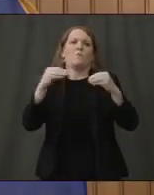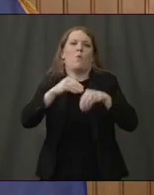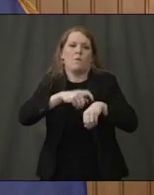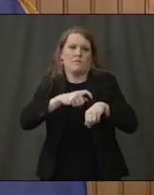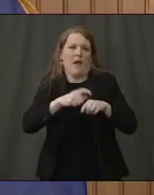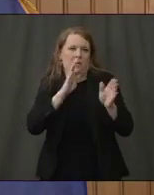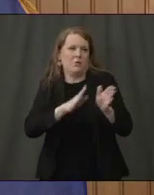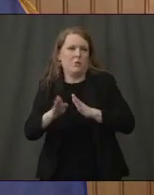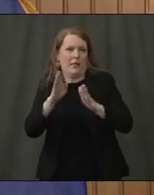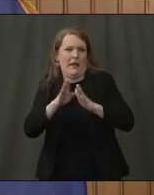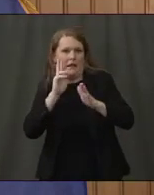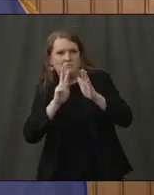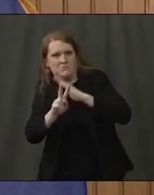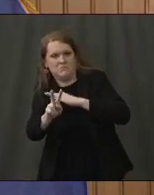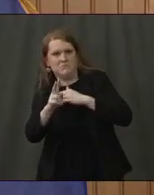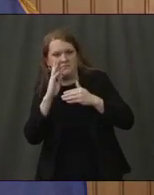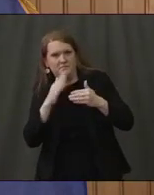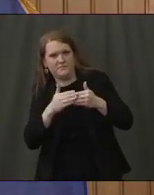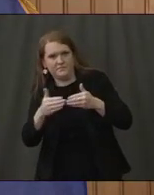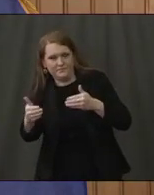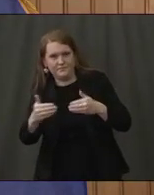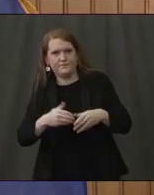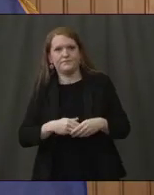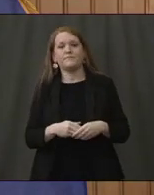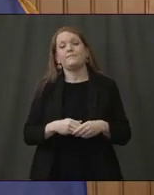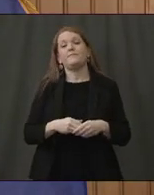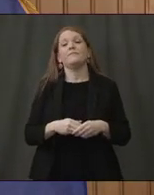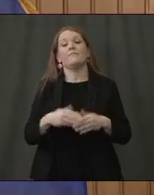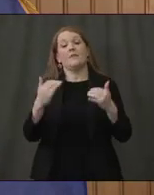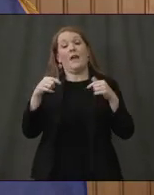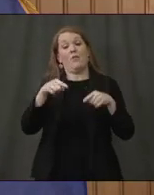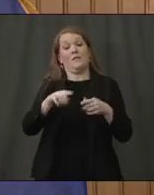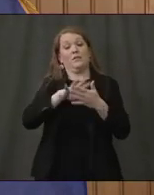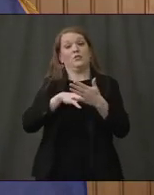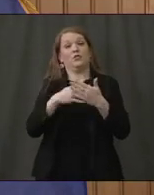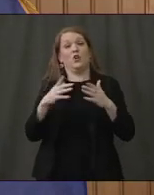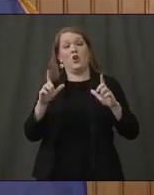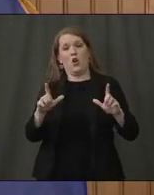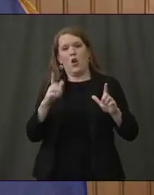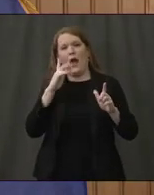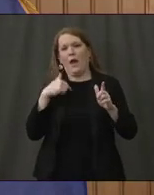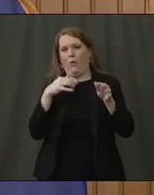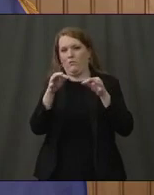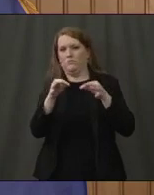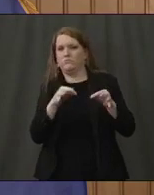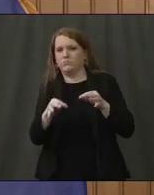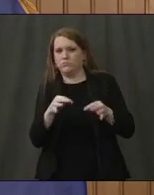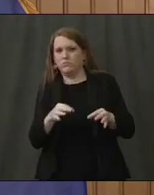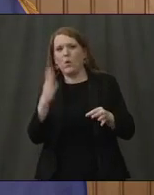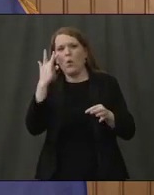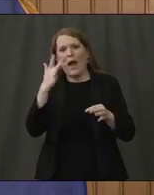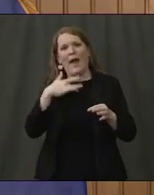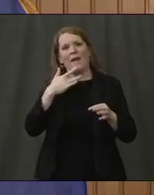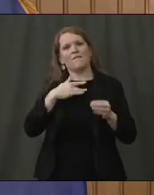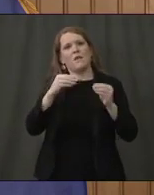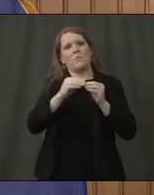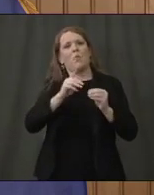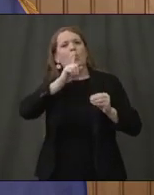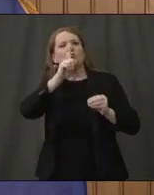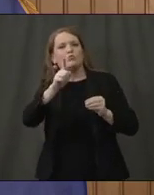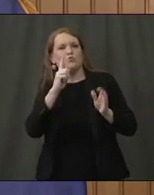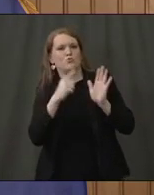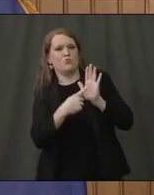This is a chart I want to spend a minute on because it's much more reflective of what's going on, and that's